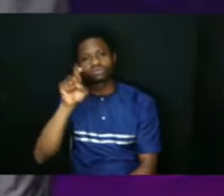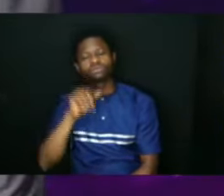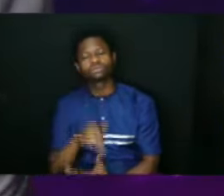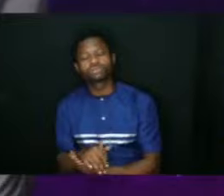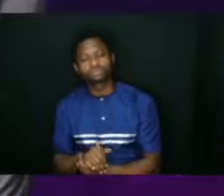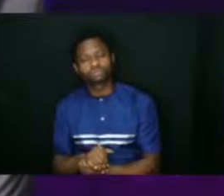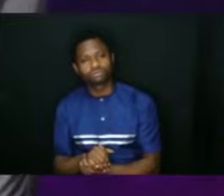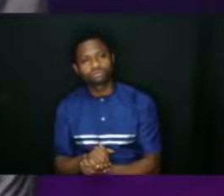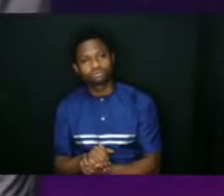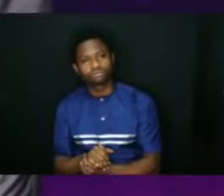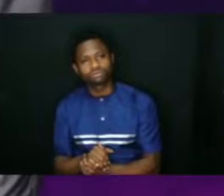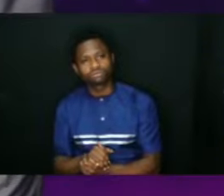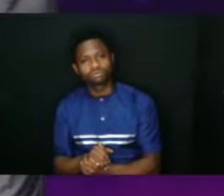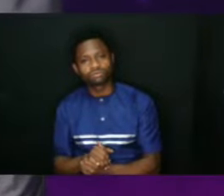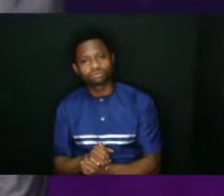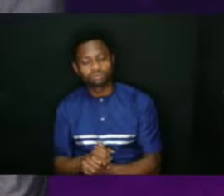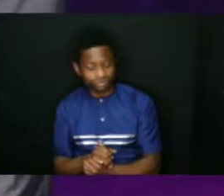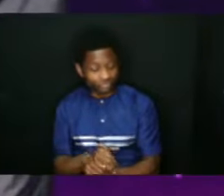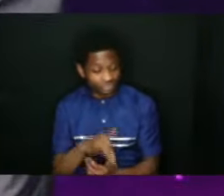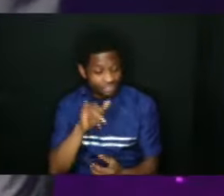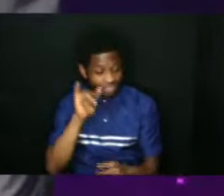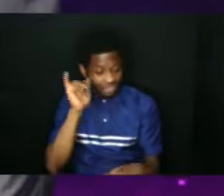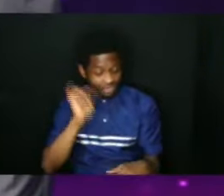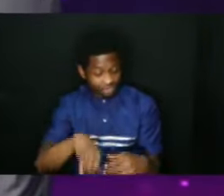Topaz was discovered in ancient Ethiopia.